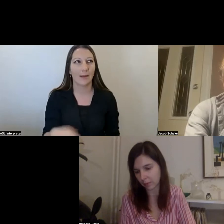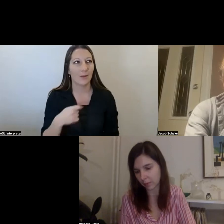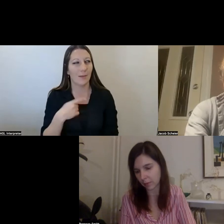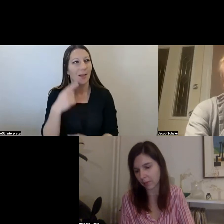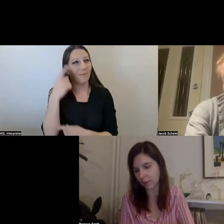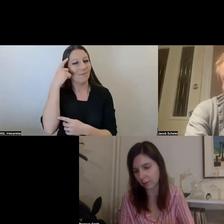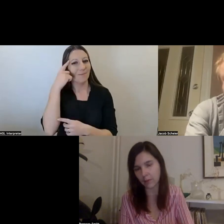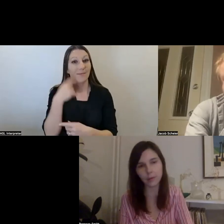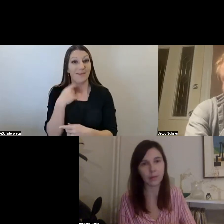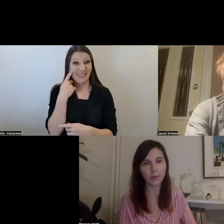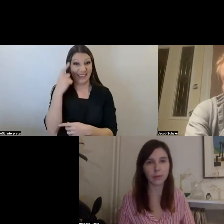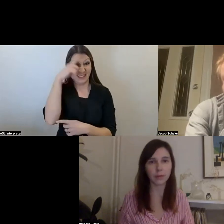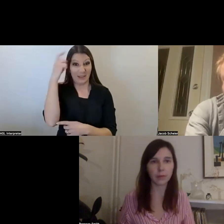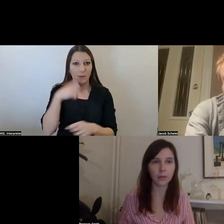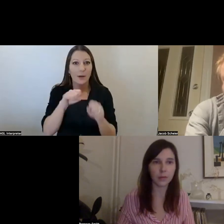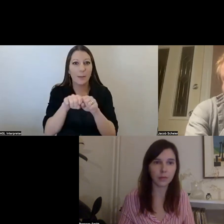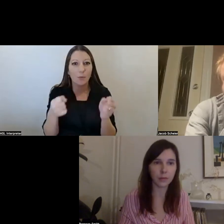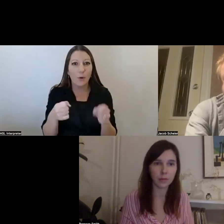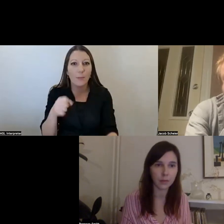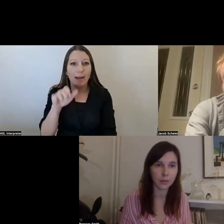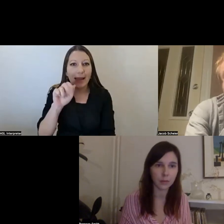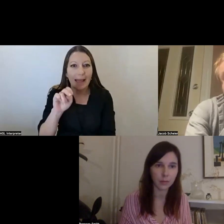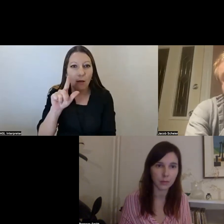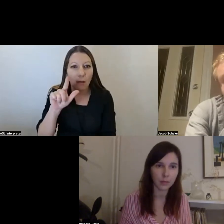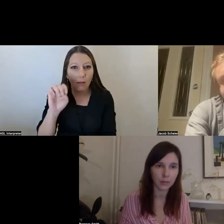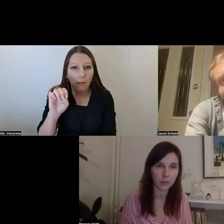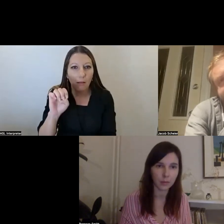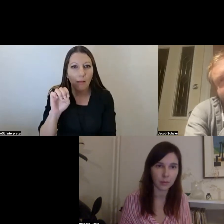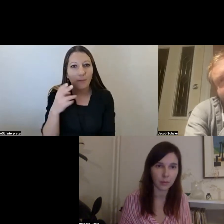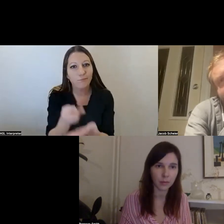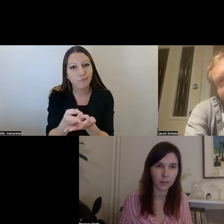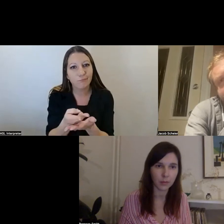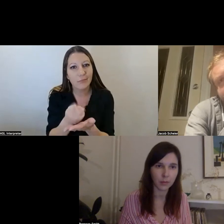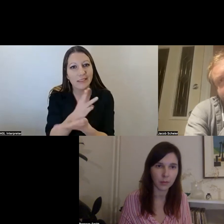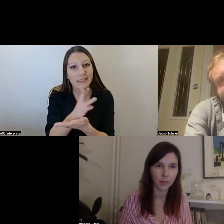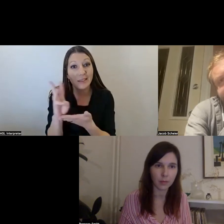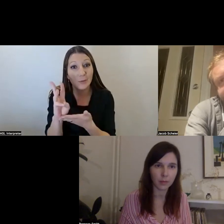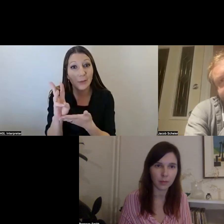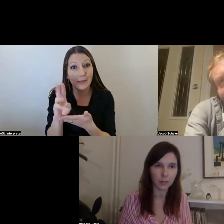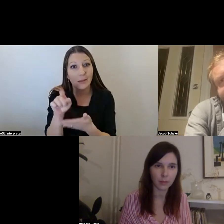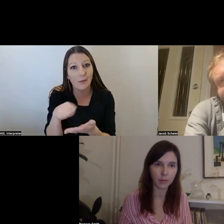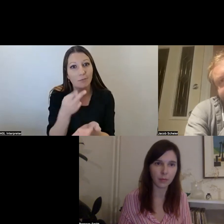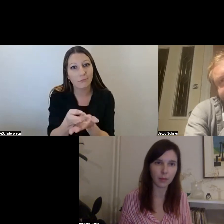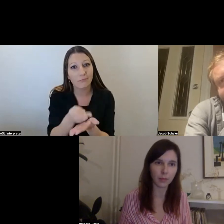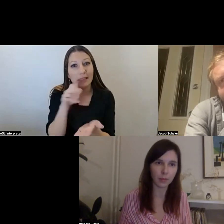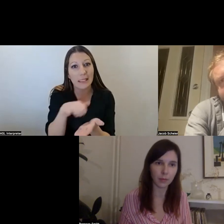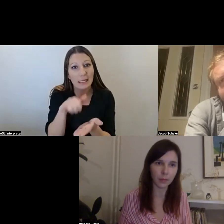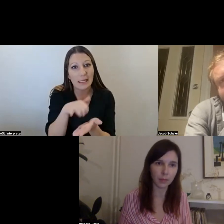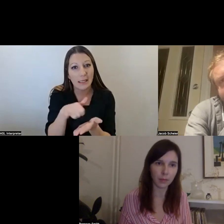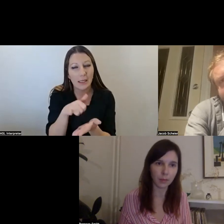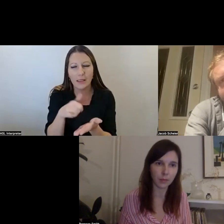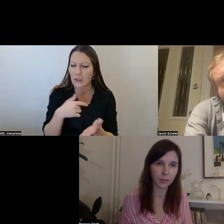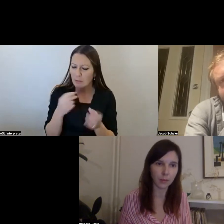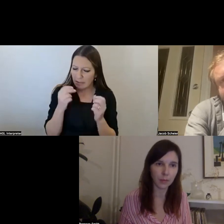this summer and I was in bed for 6 weeks on bed rest. And, my immediate